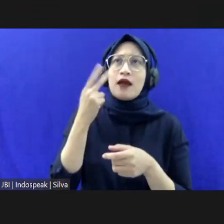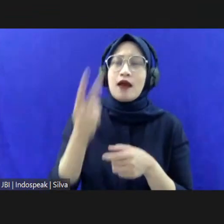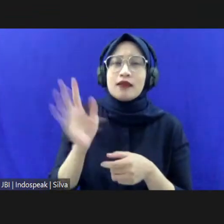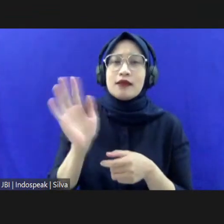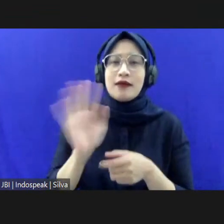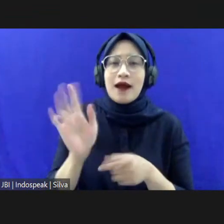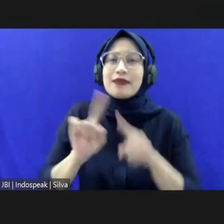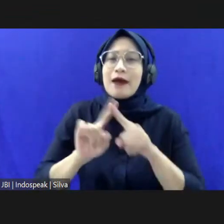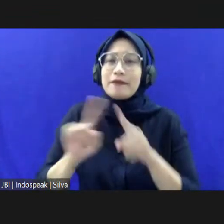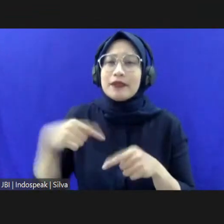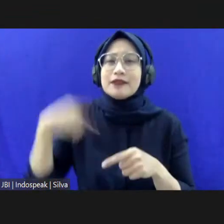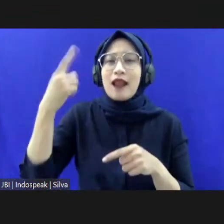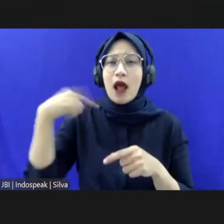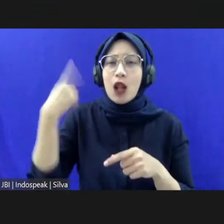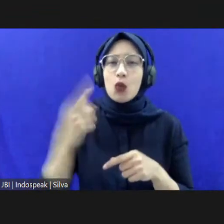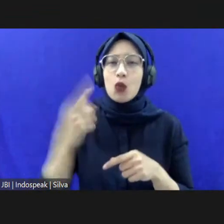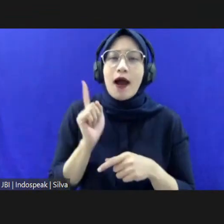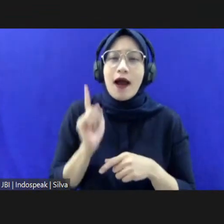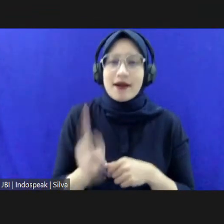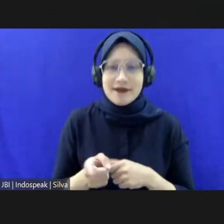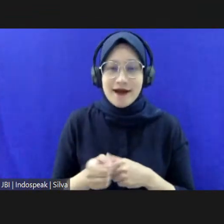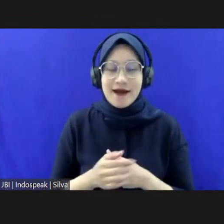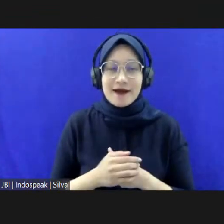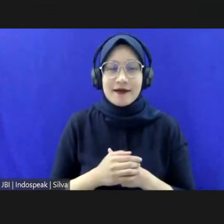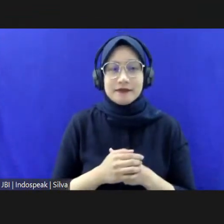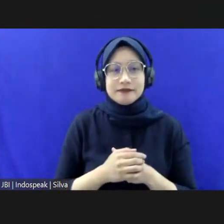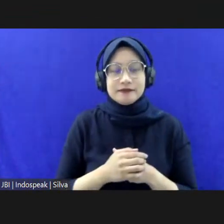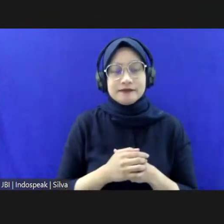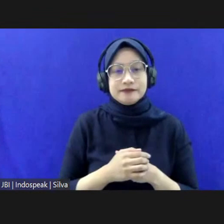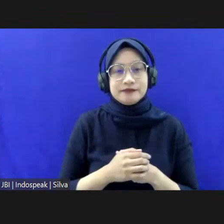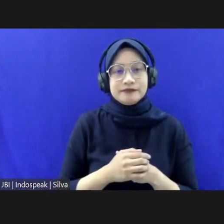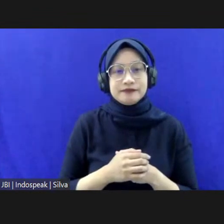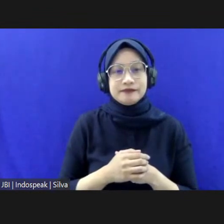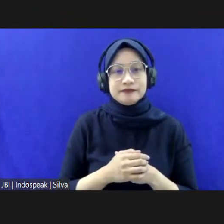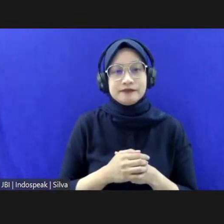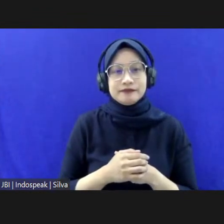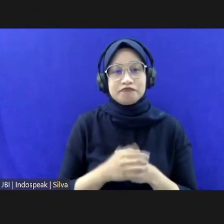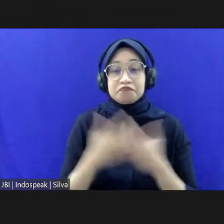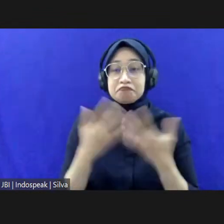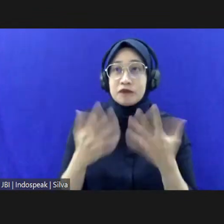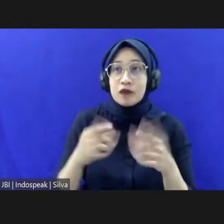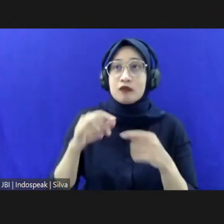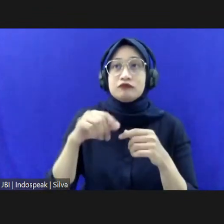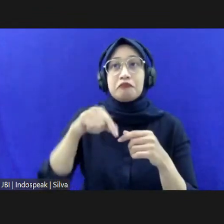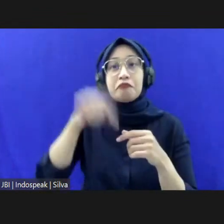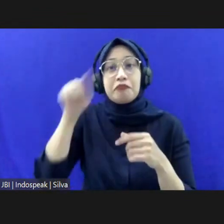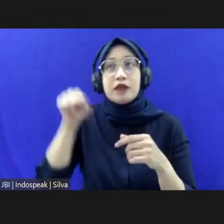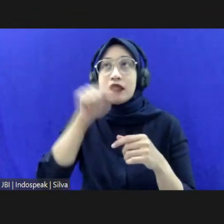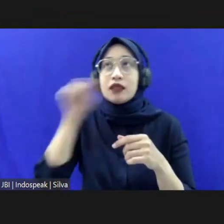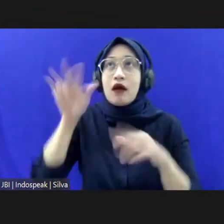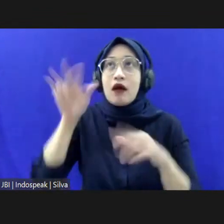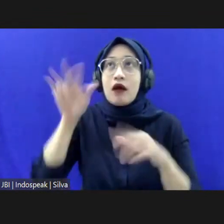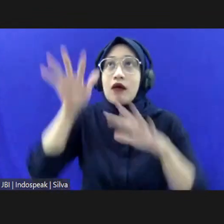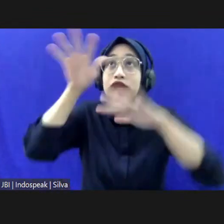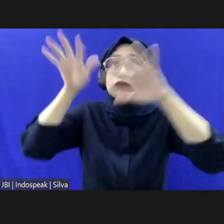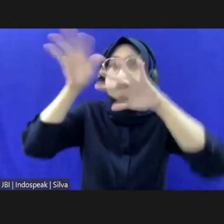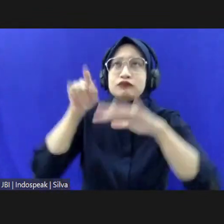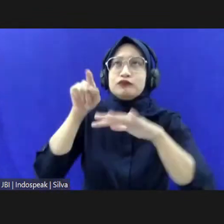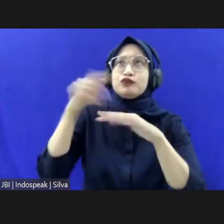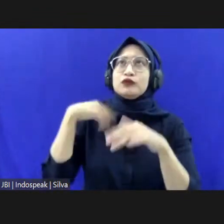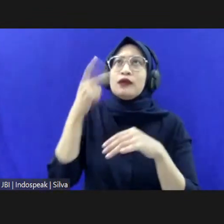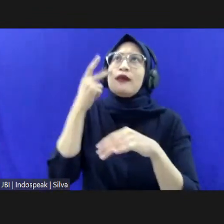untukmu. Friends are like stars. They are not always seen, but they are always there for